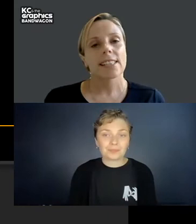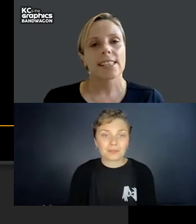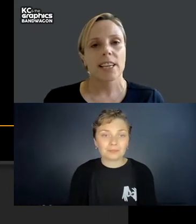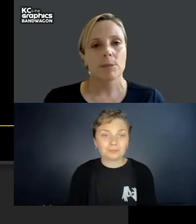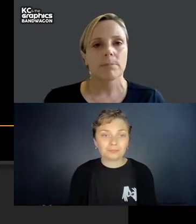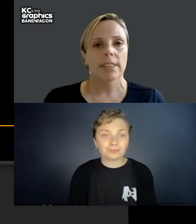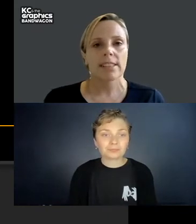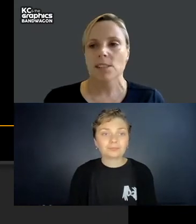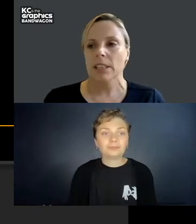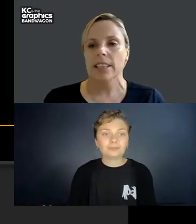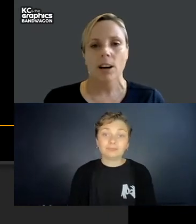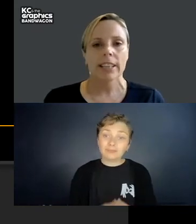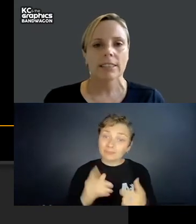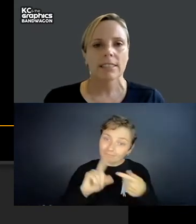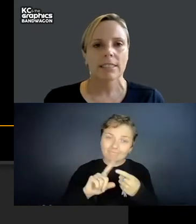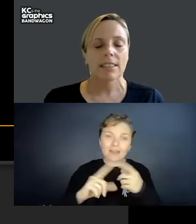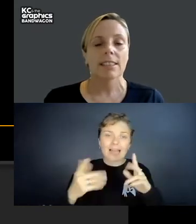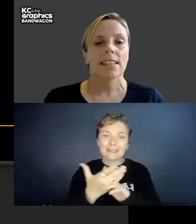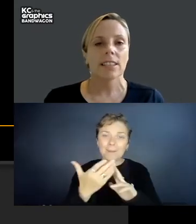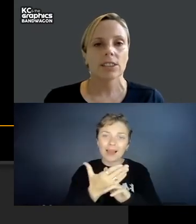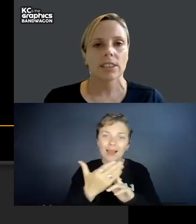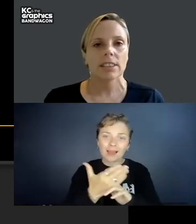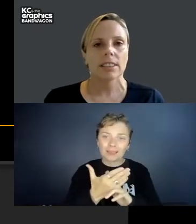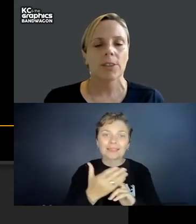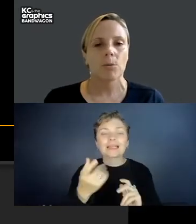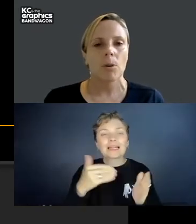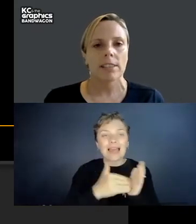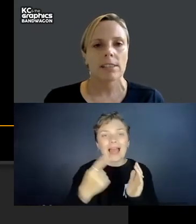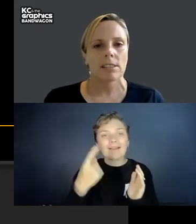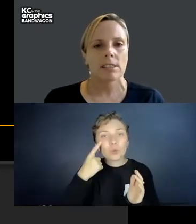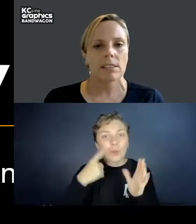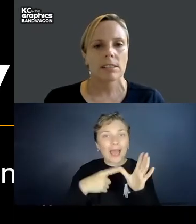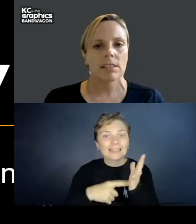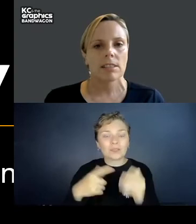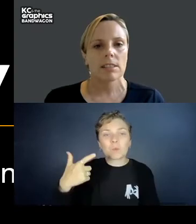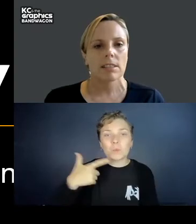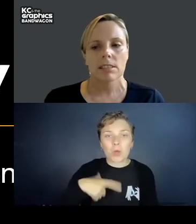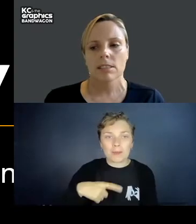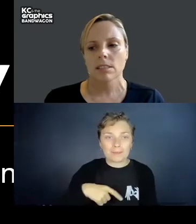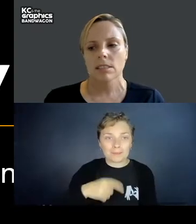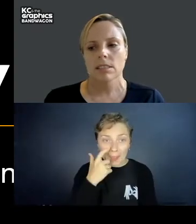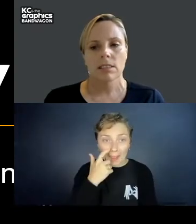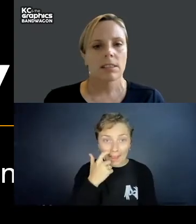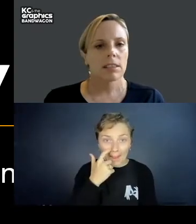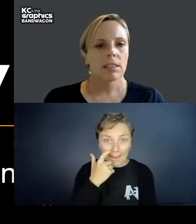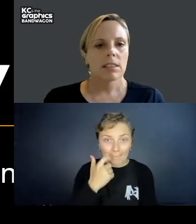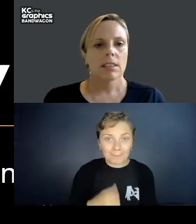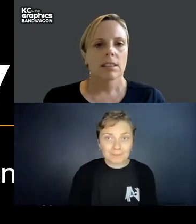And so let's keep accessibility going and take a look at the whys.